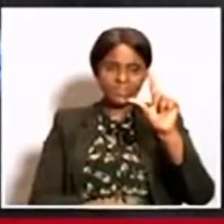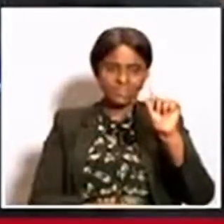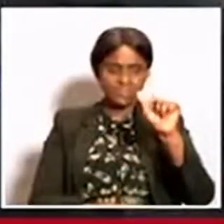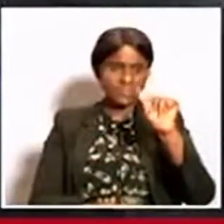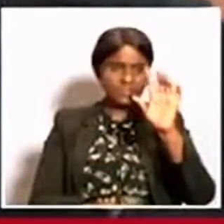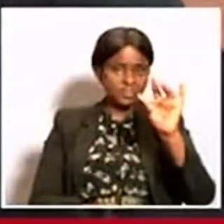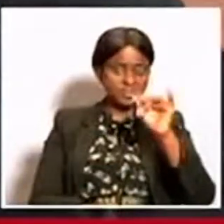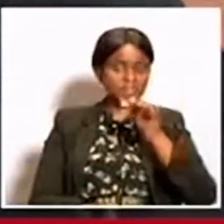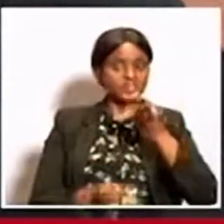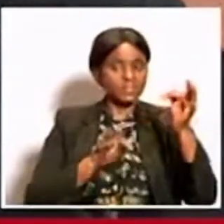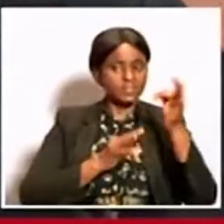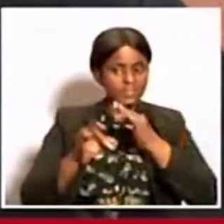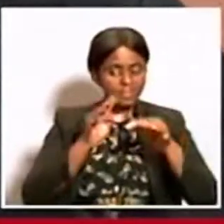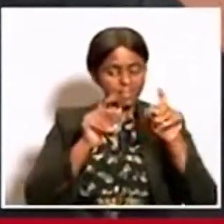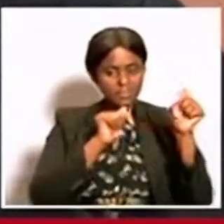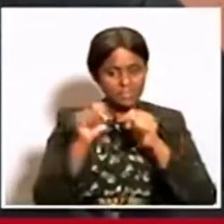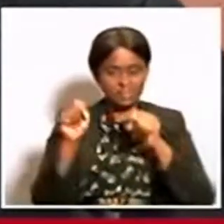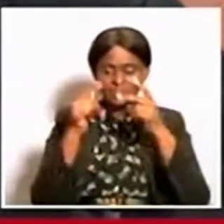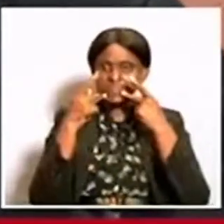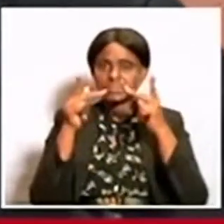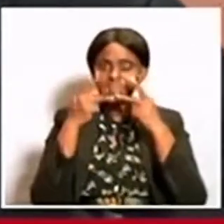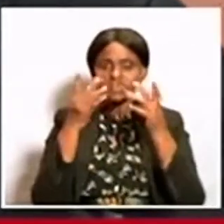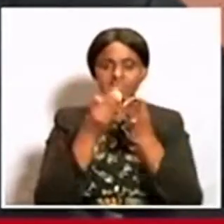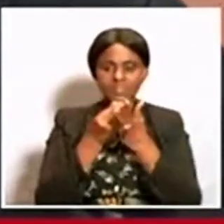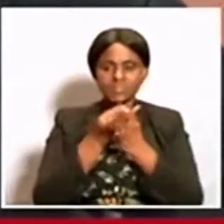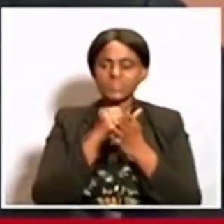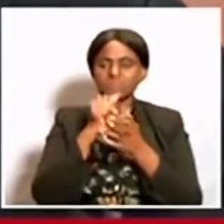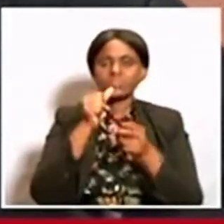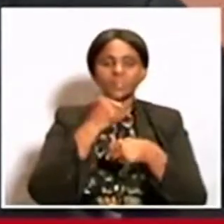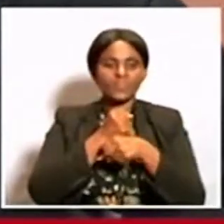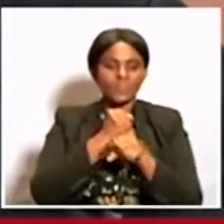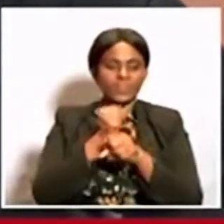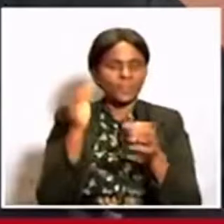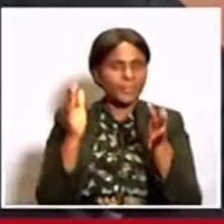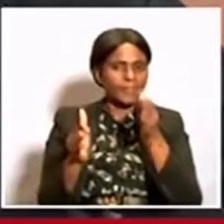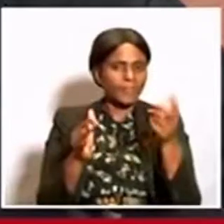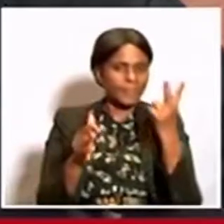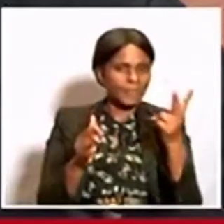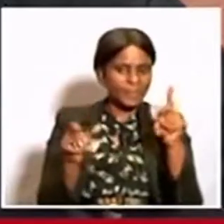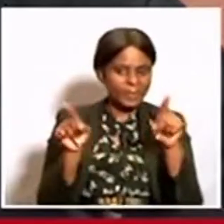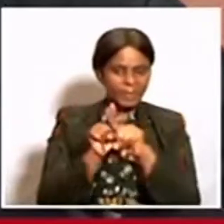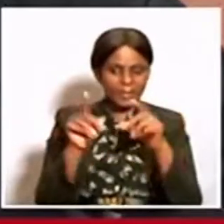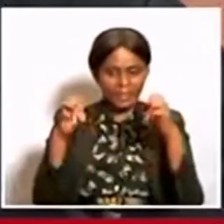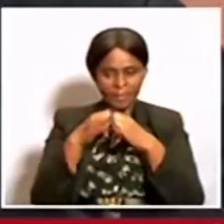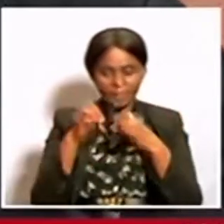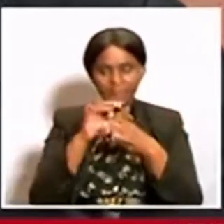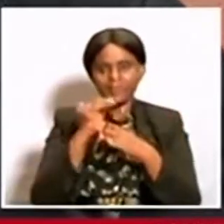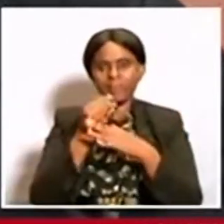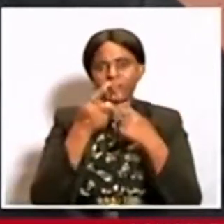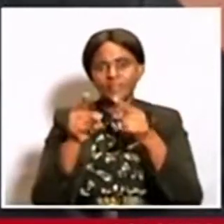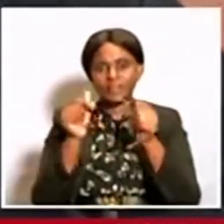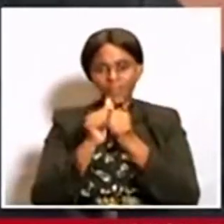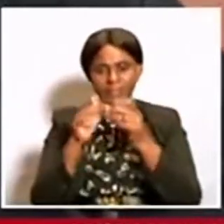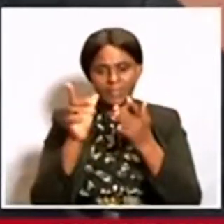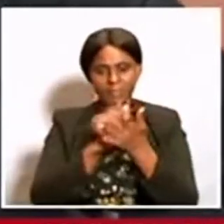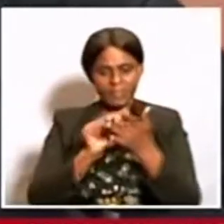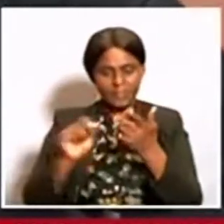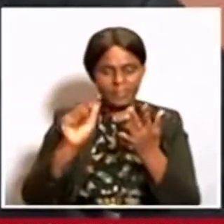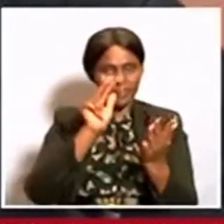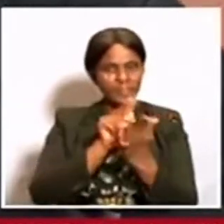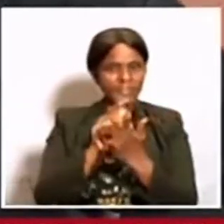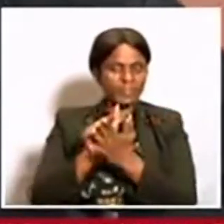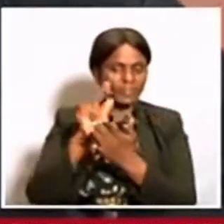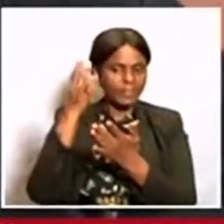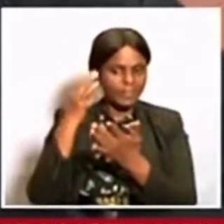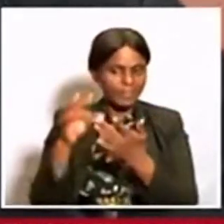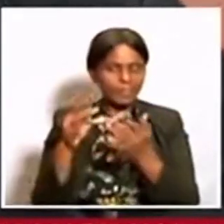states, a transfer of public money should not be made between two accounts at the same bank or different banks without the written approval of the Secretary